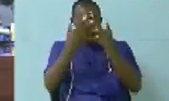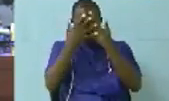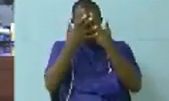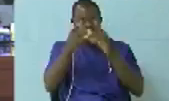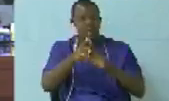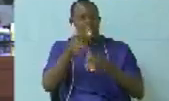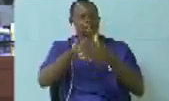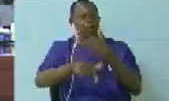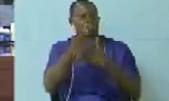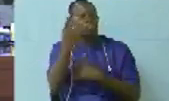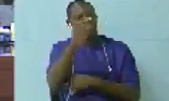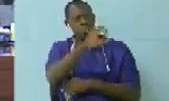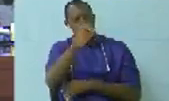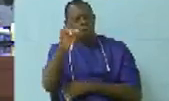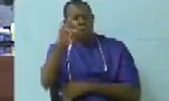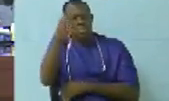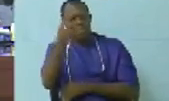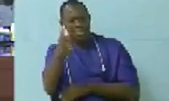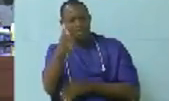d'etat.